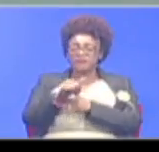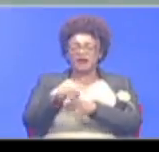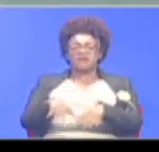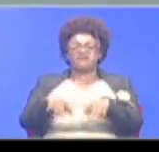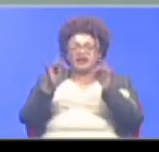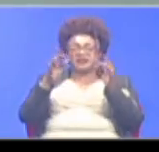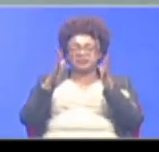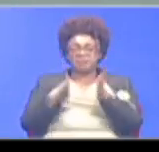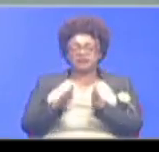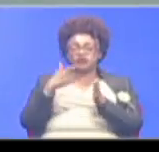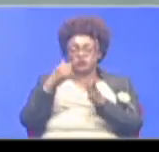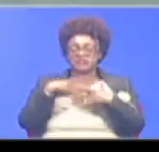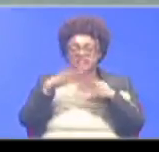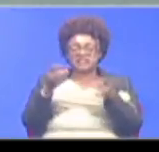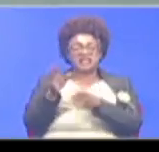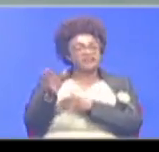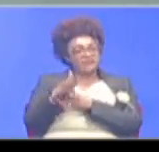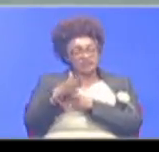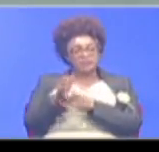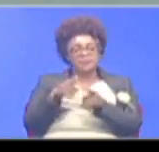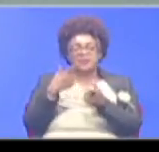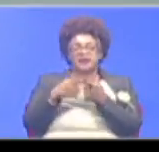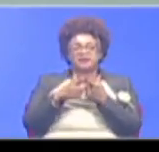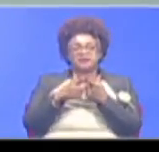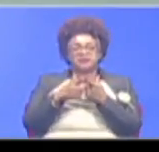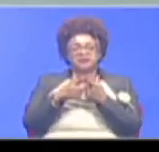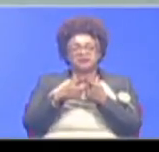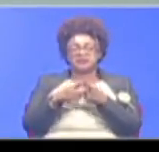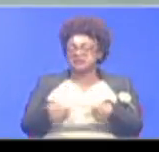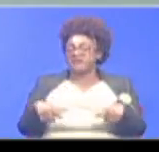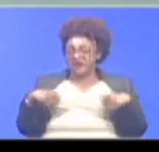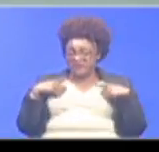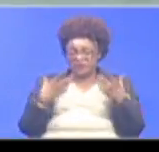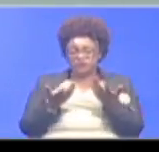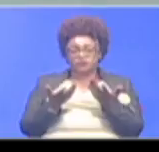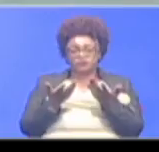whose interest is in fish, you will not survive.